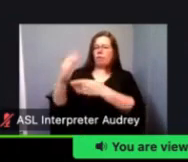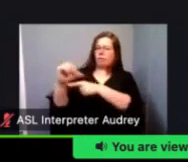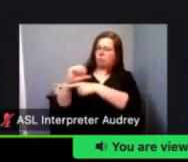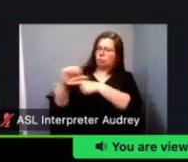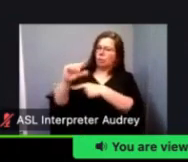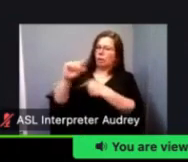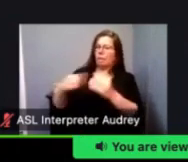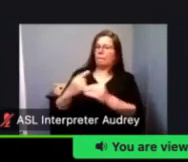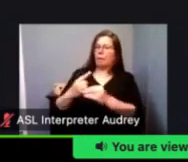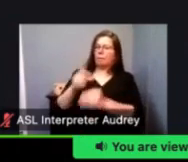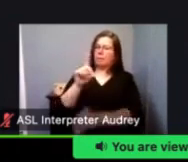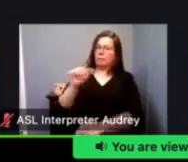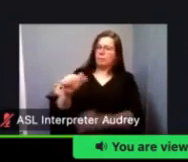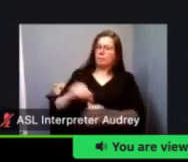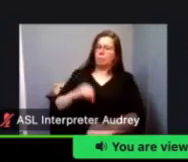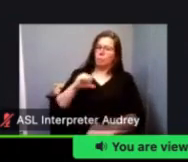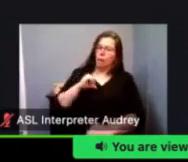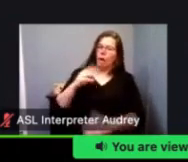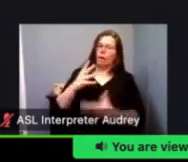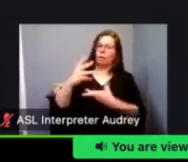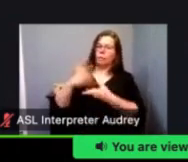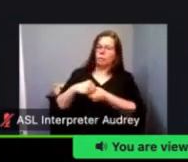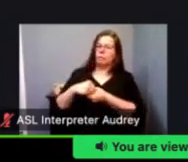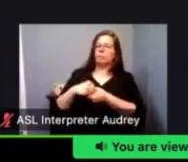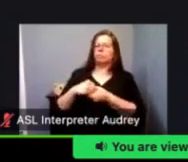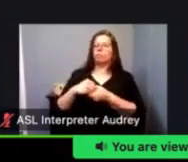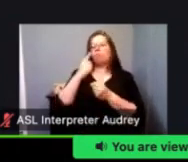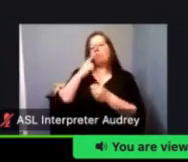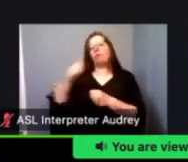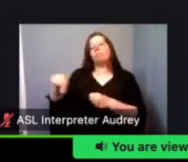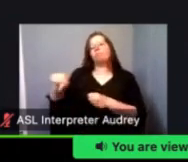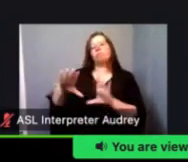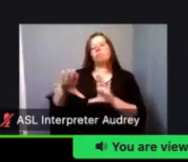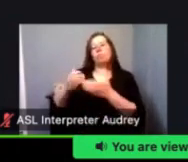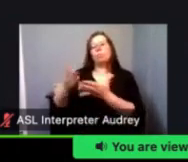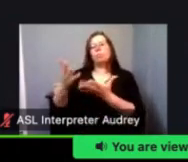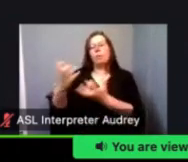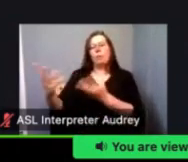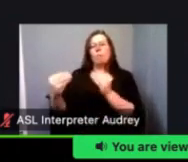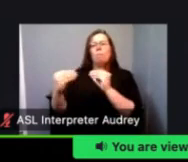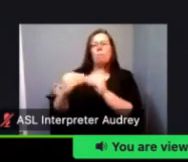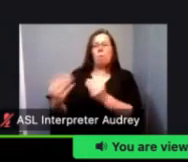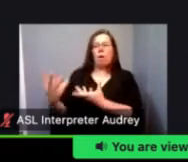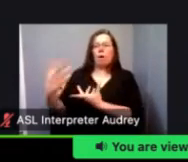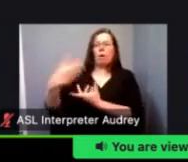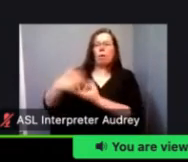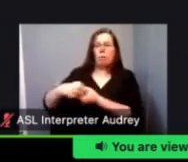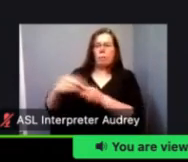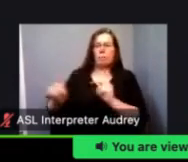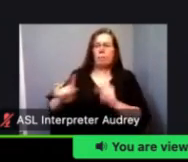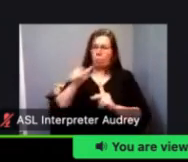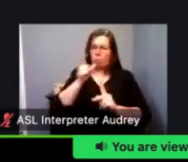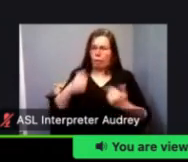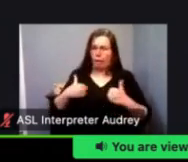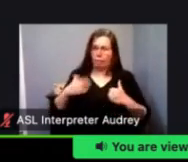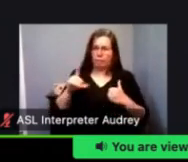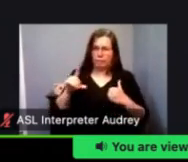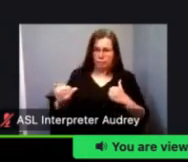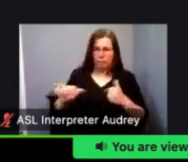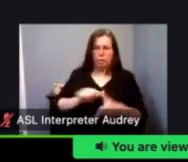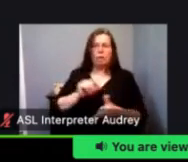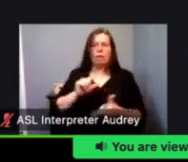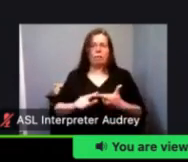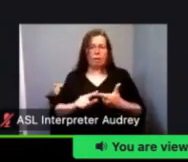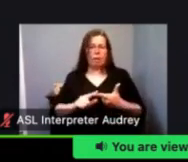disability pride and inclusion to organizations that are interested in becoming more inclusive of people with disabilities. And then beyond